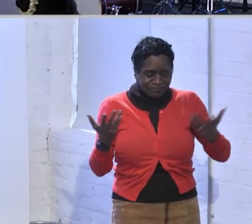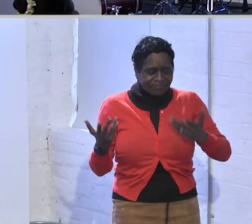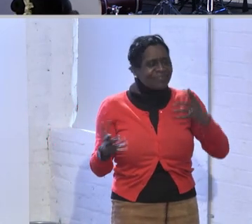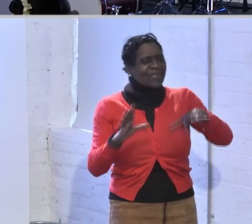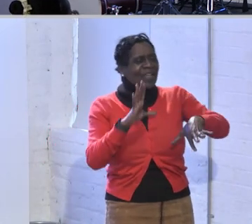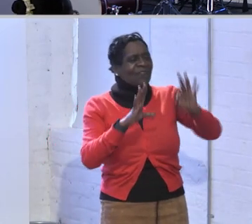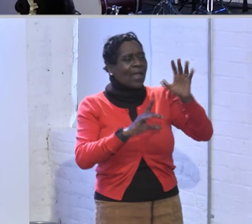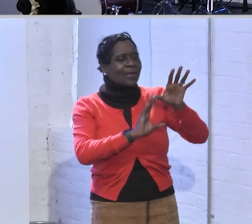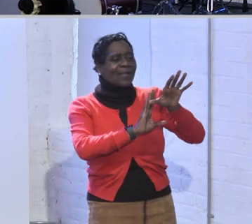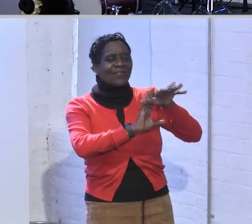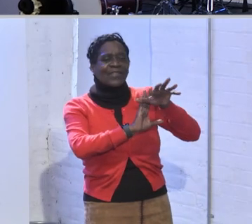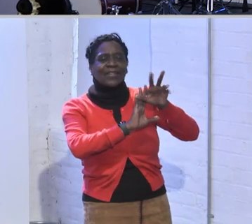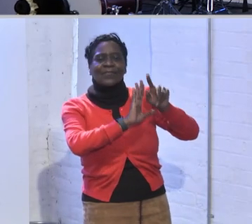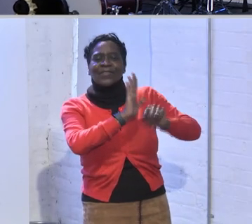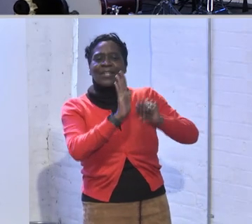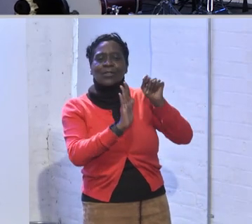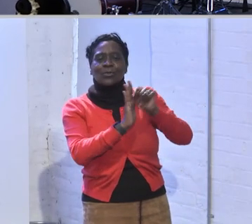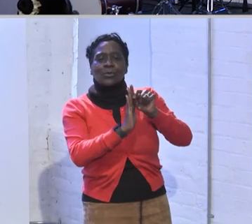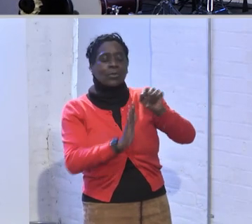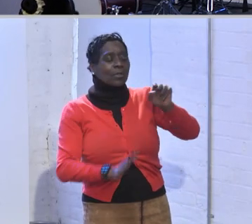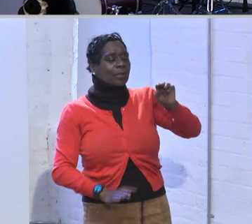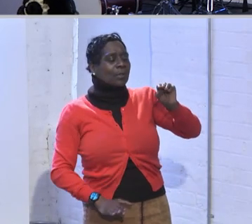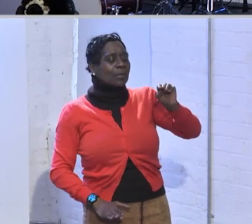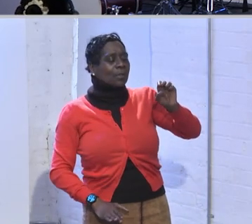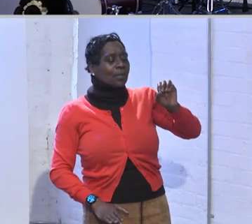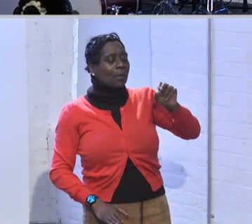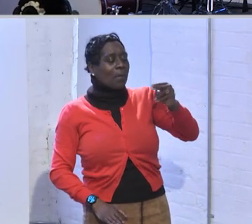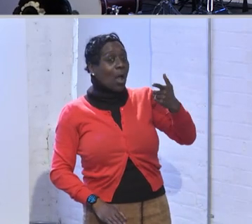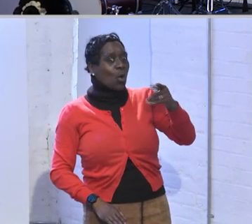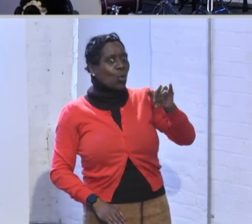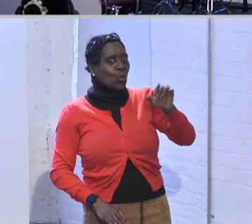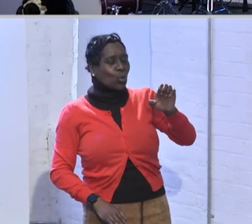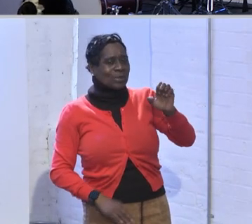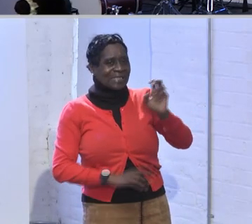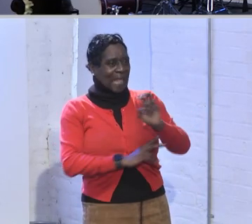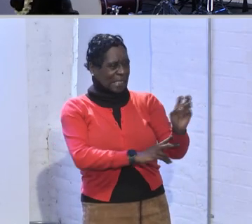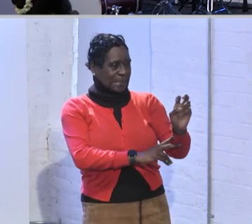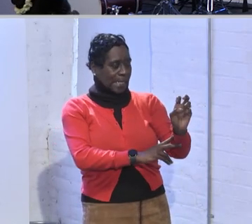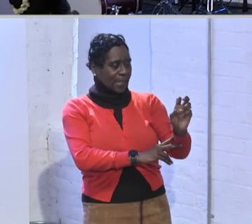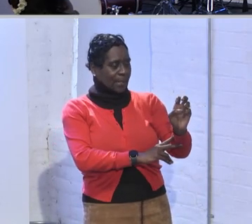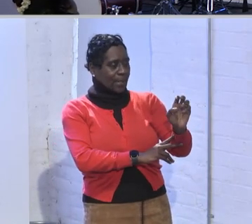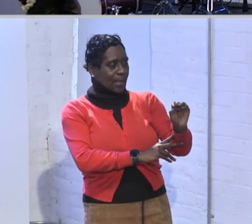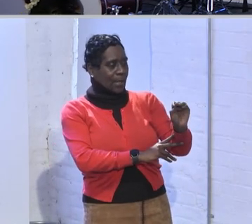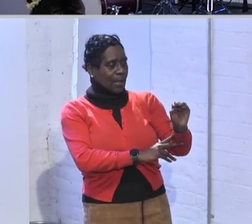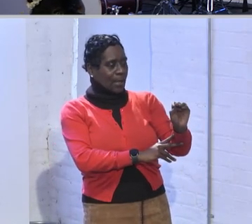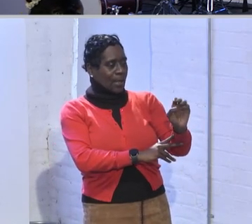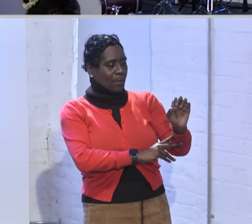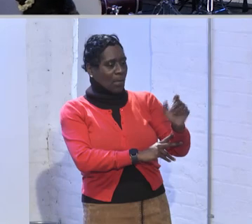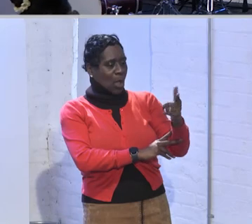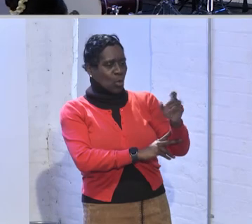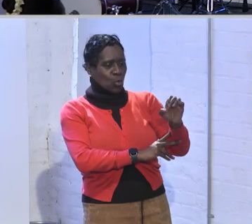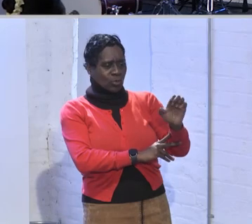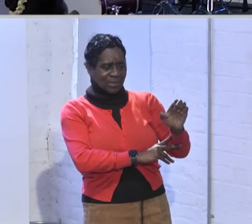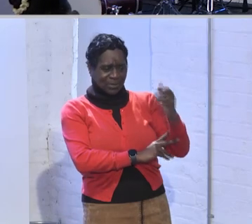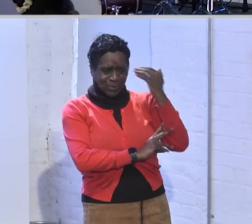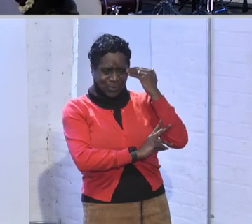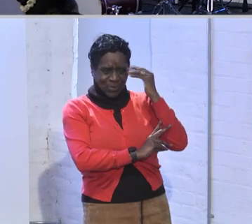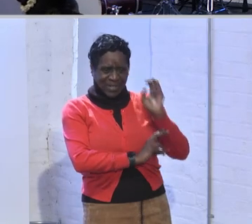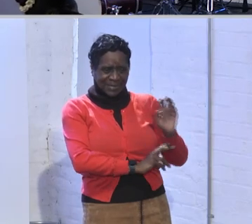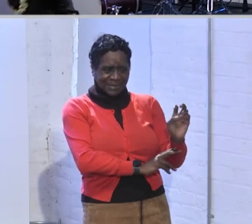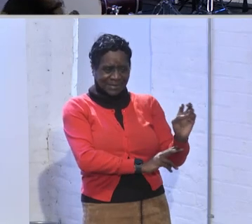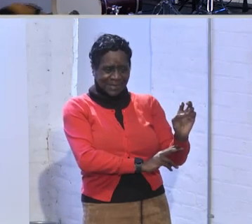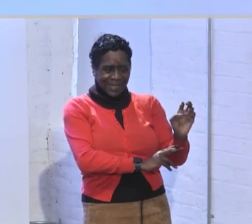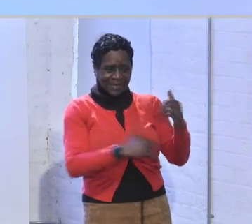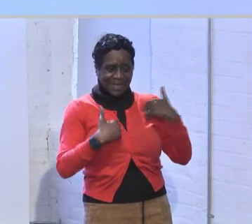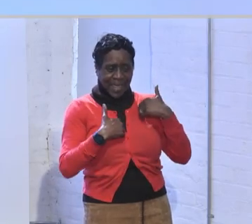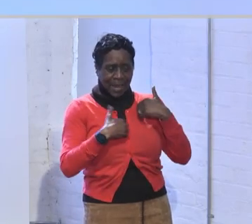found a video of a mongoose. Good night. I didn't know anything about mongooses. And it